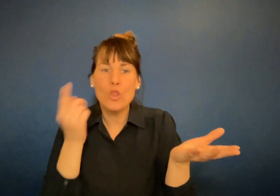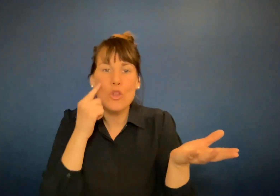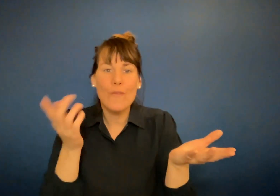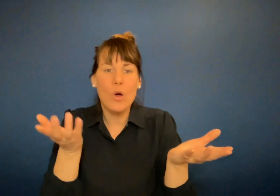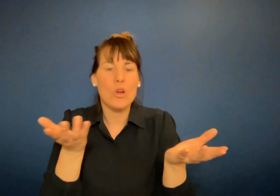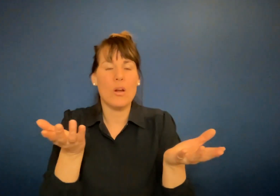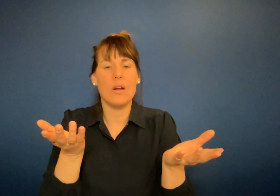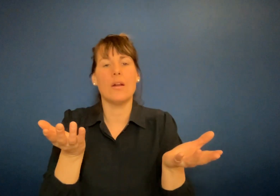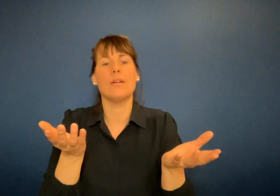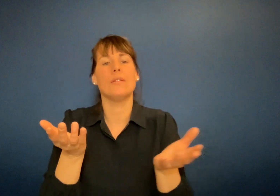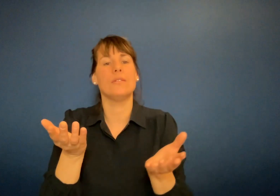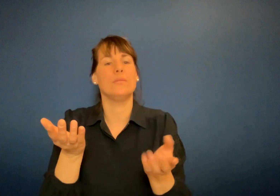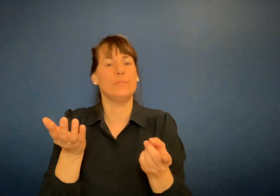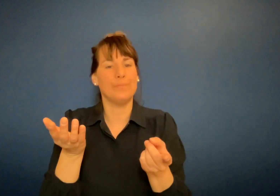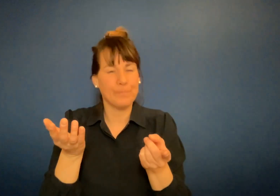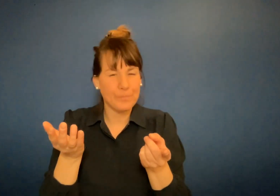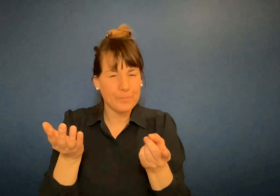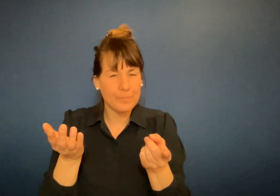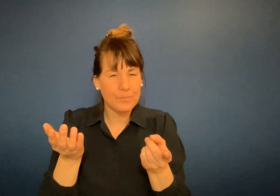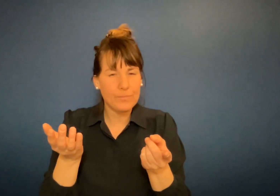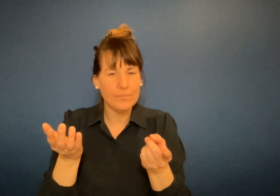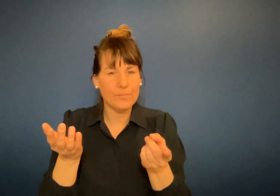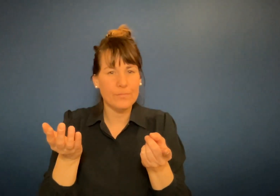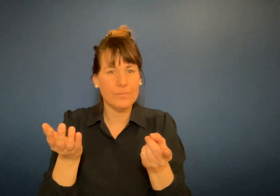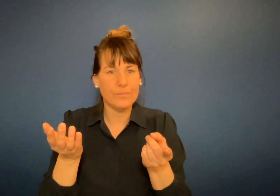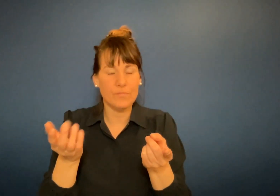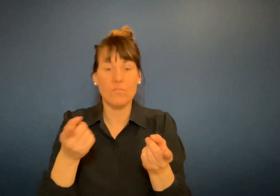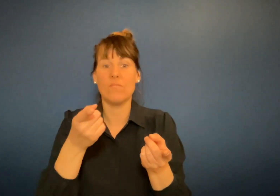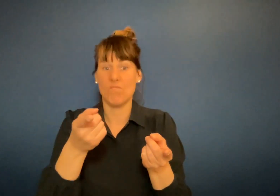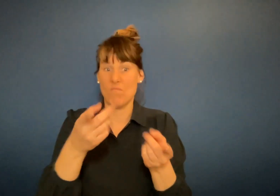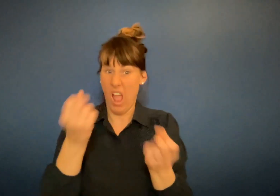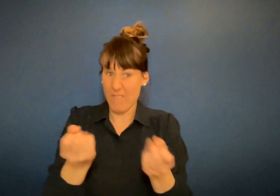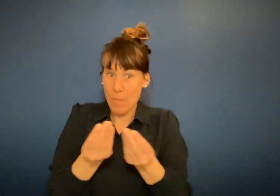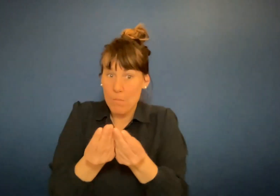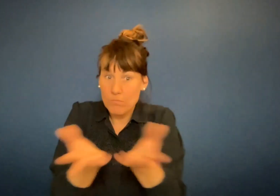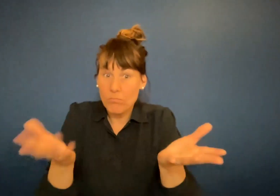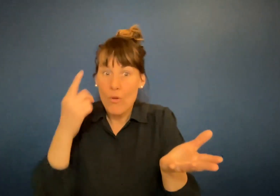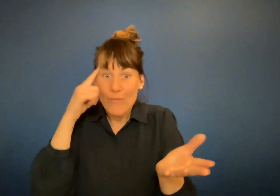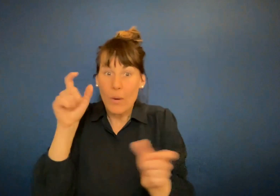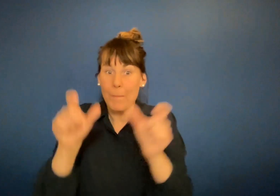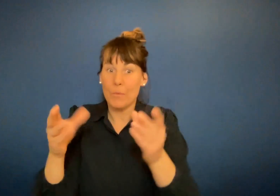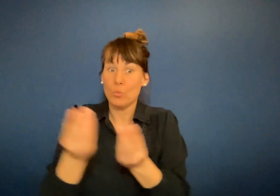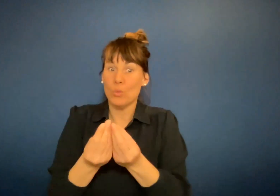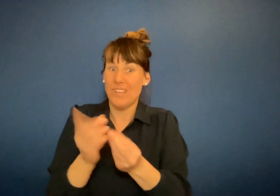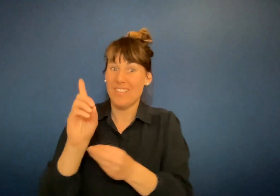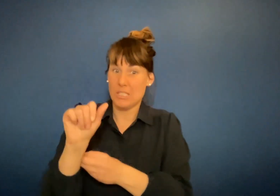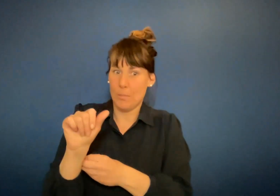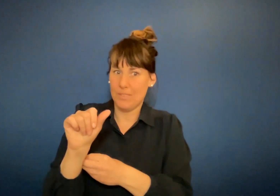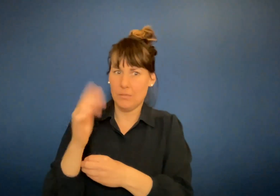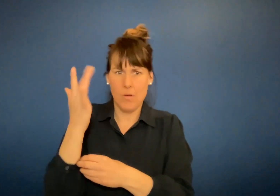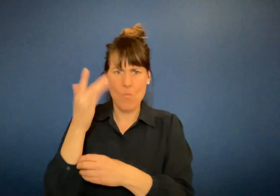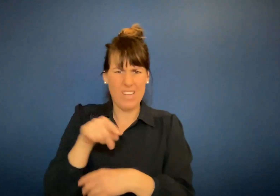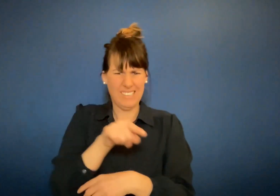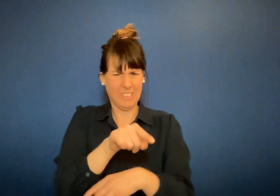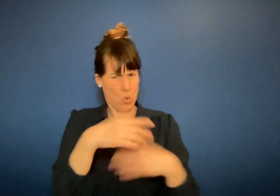need interpretation and other services that are not so much connected to health, but maybe to employment or social protection in